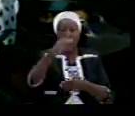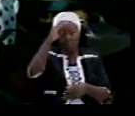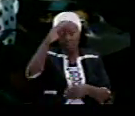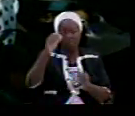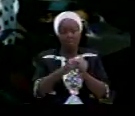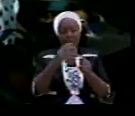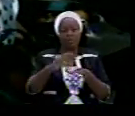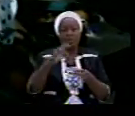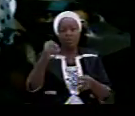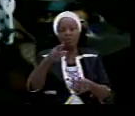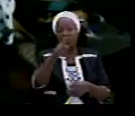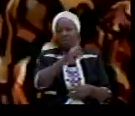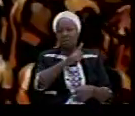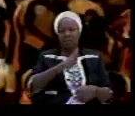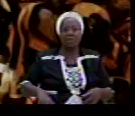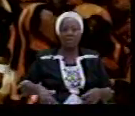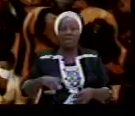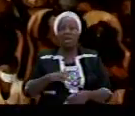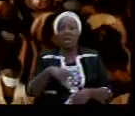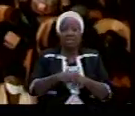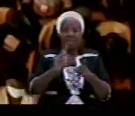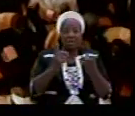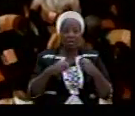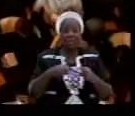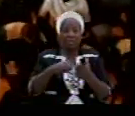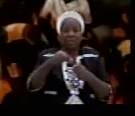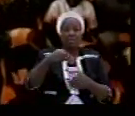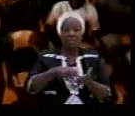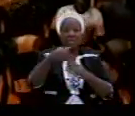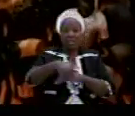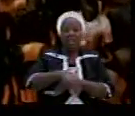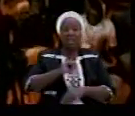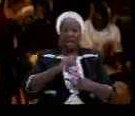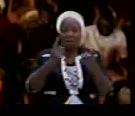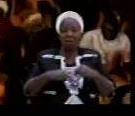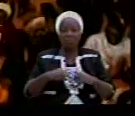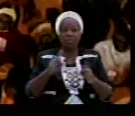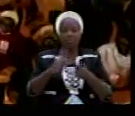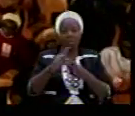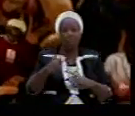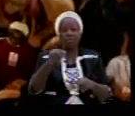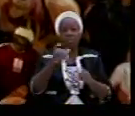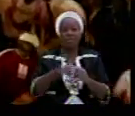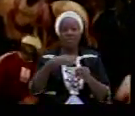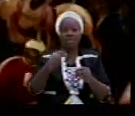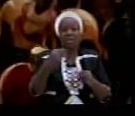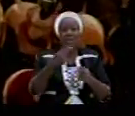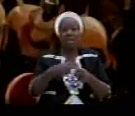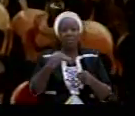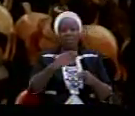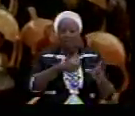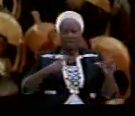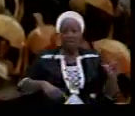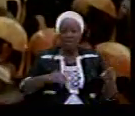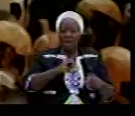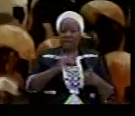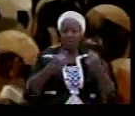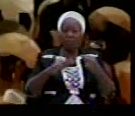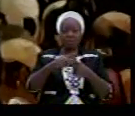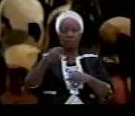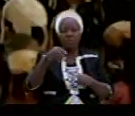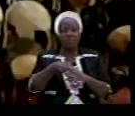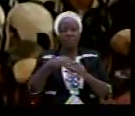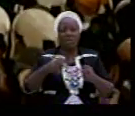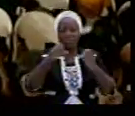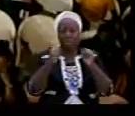tonight, I come to you in the name of the Lord. I come to you in the power of the